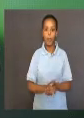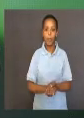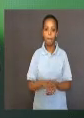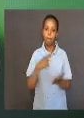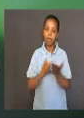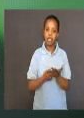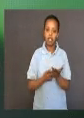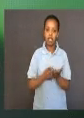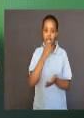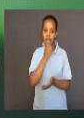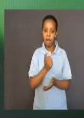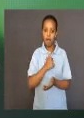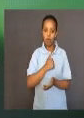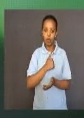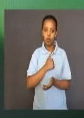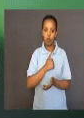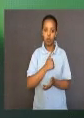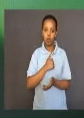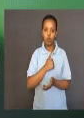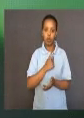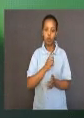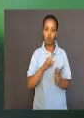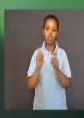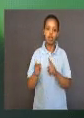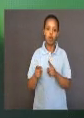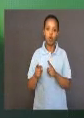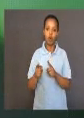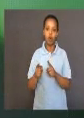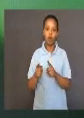Believers of intelligent design look for